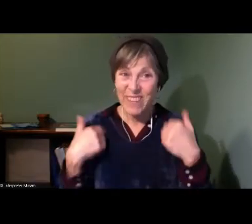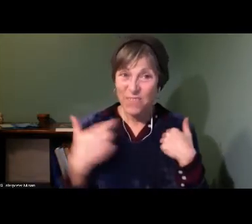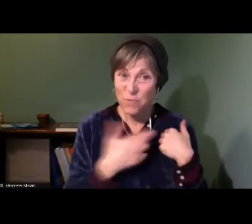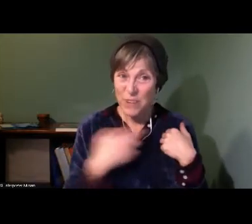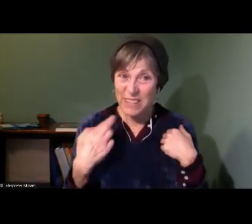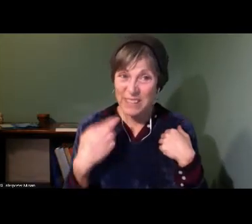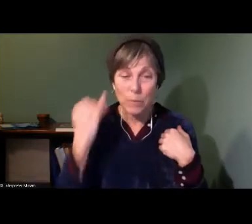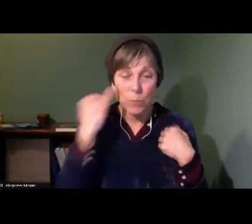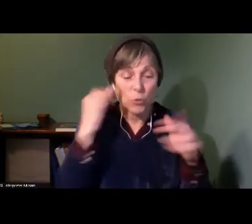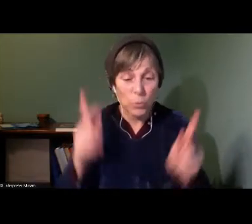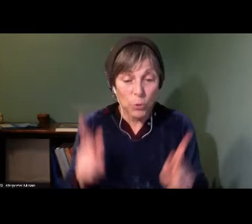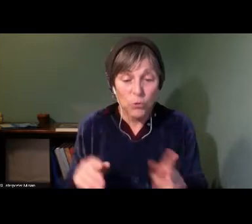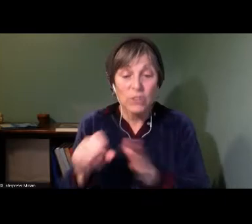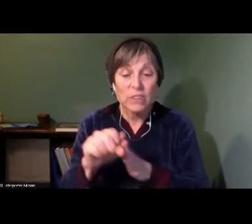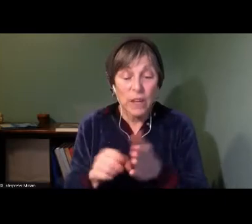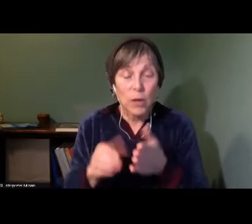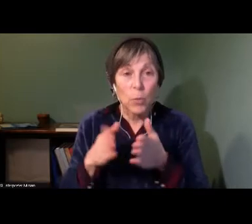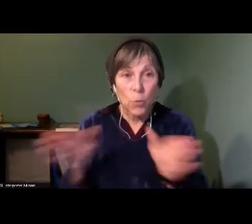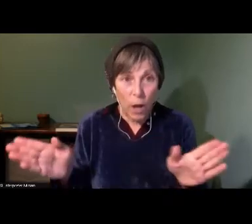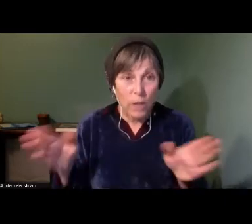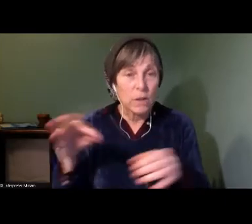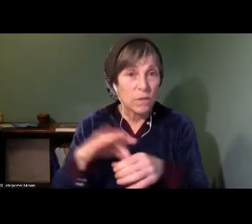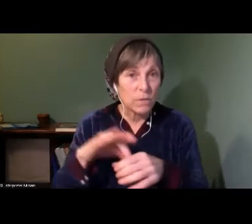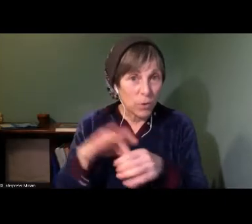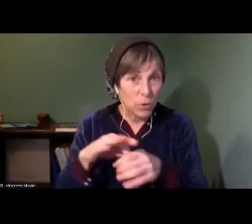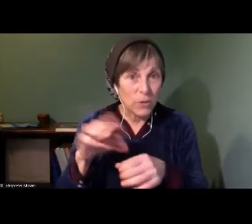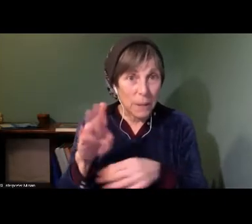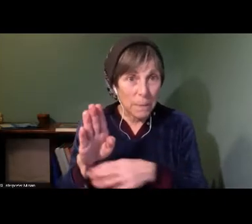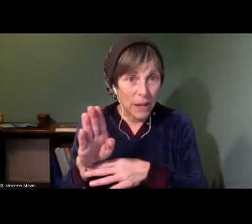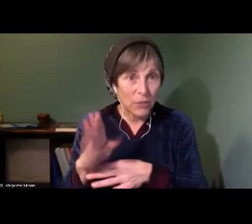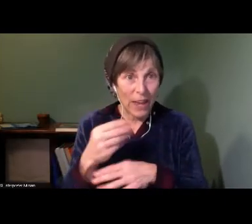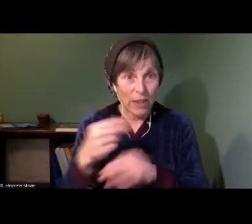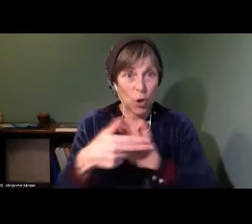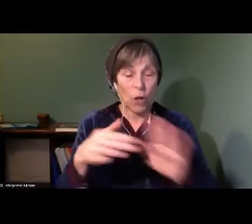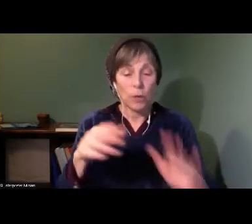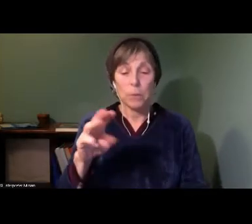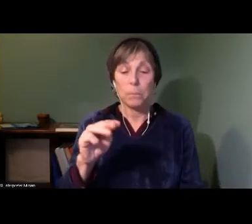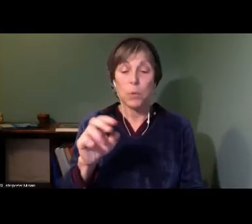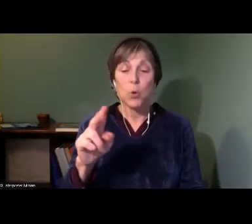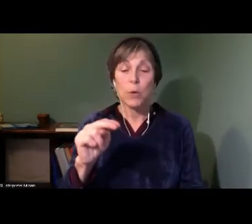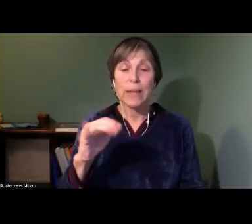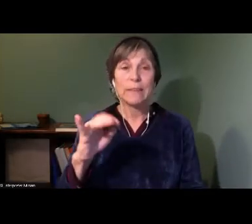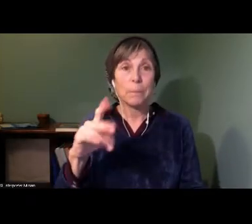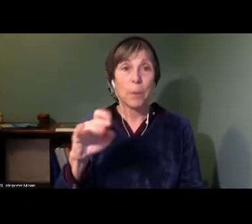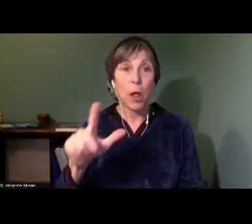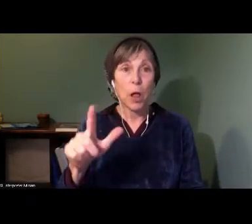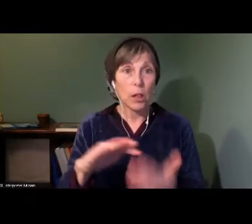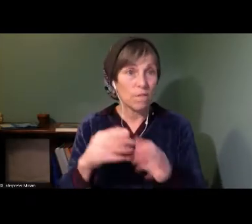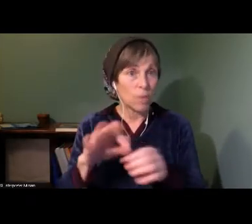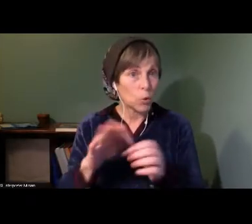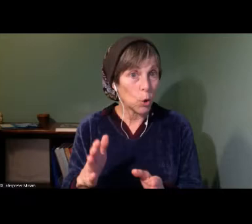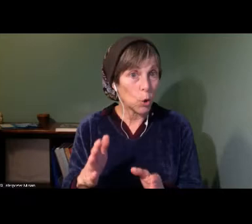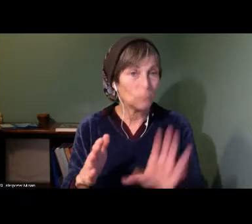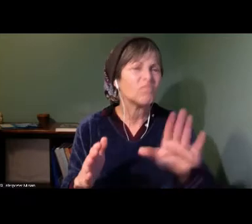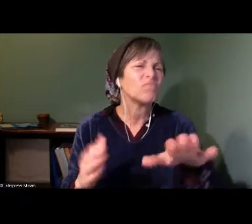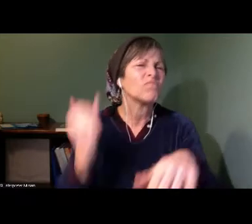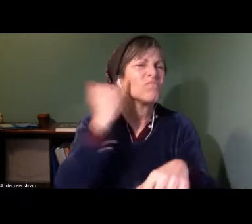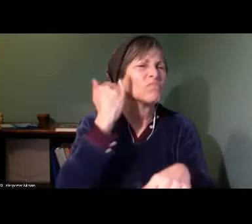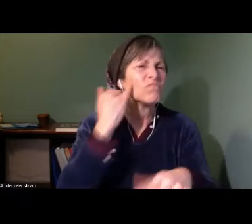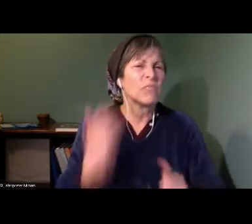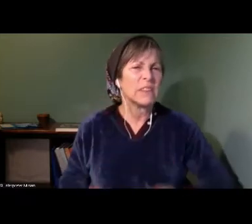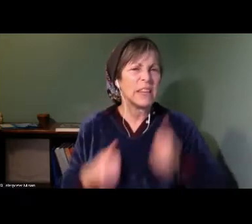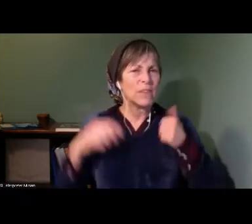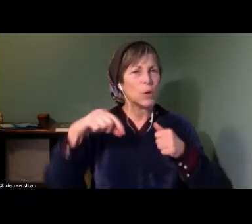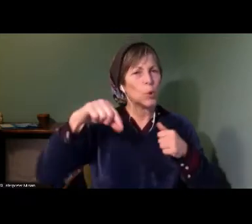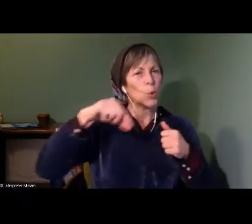the statewide voter registration database as a municipal voter so for example if somebody's a municipal voter who lives in Queens um and then they move to